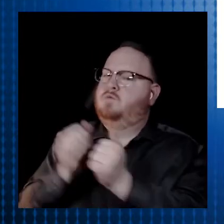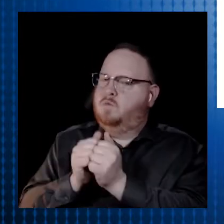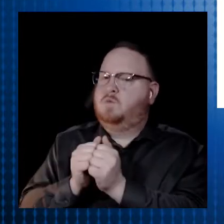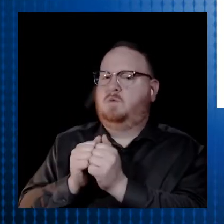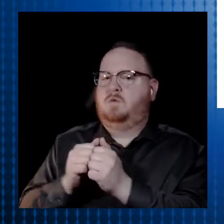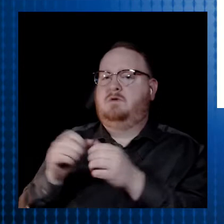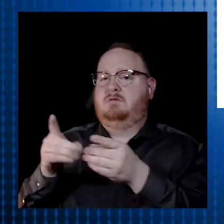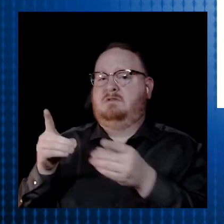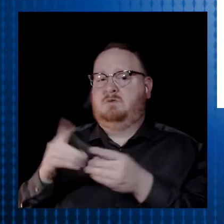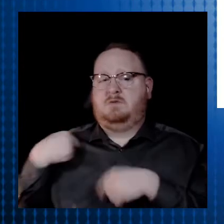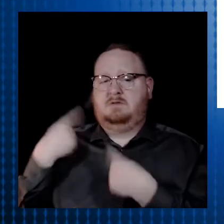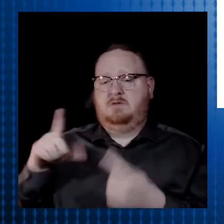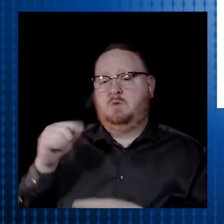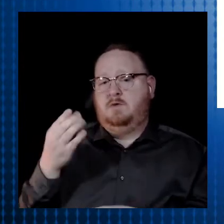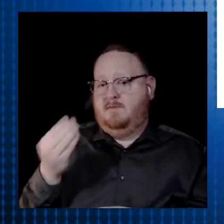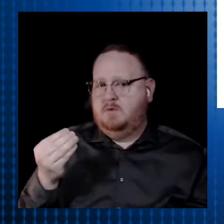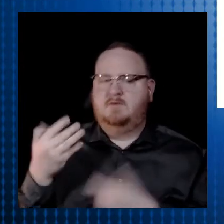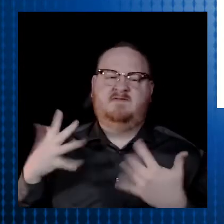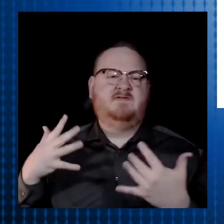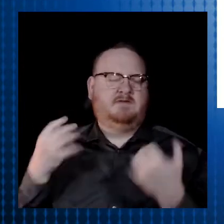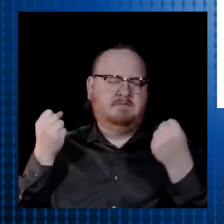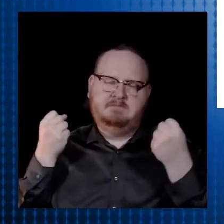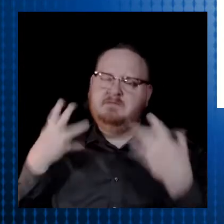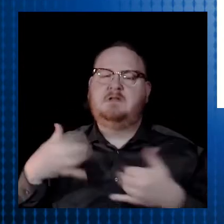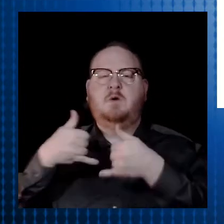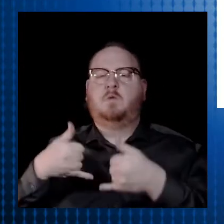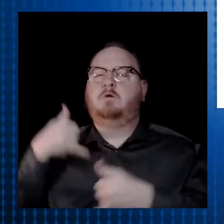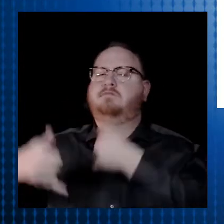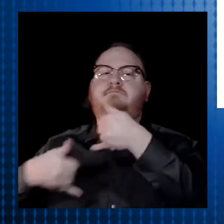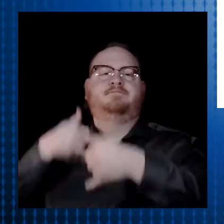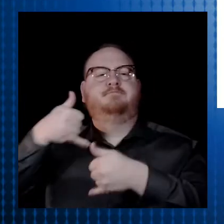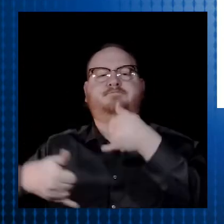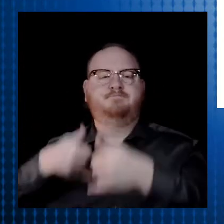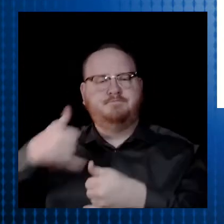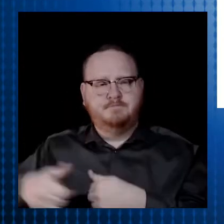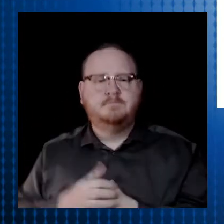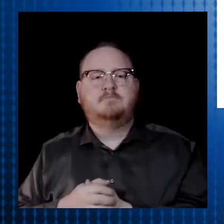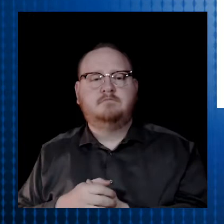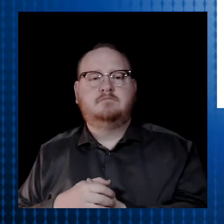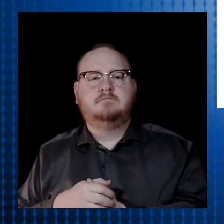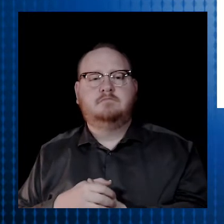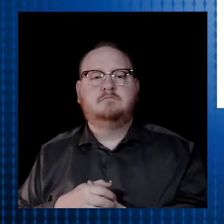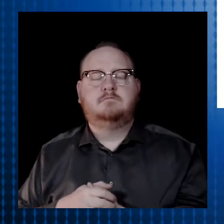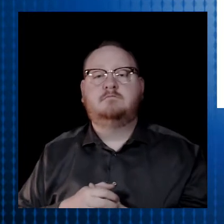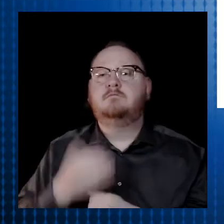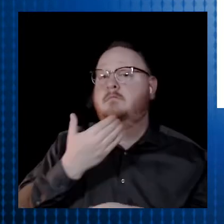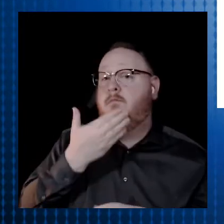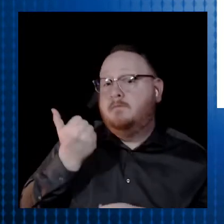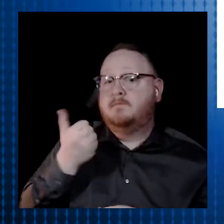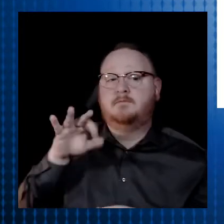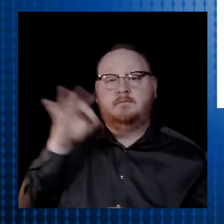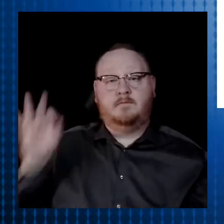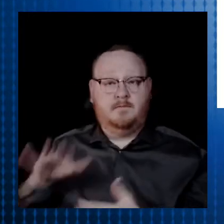has won many art awards. The best part about being at Flint Community School, she says, is the